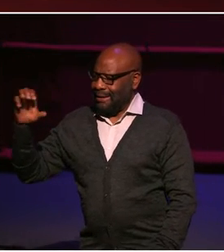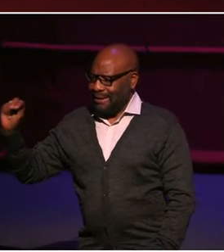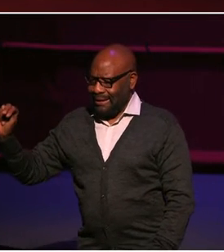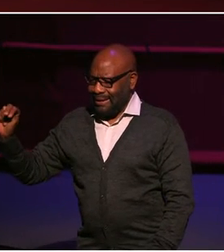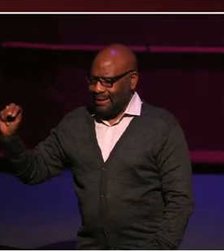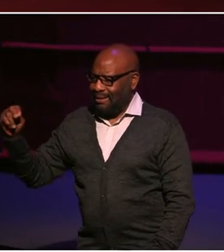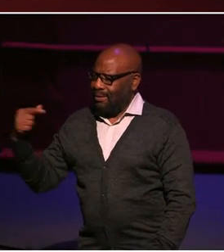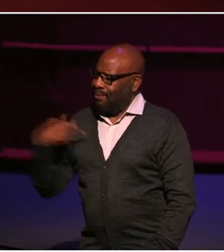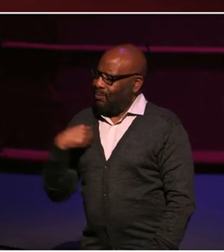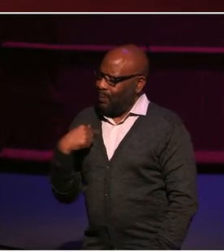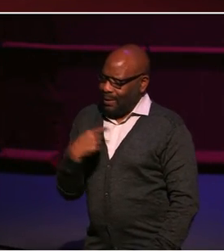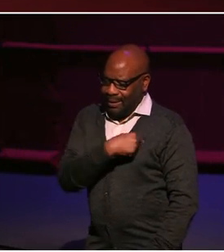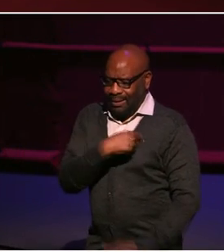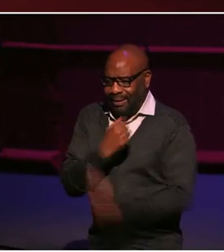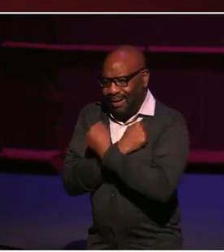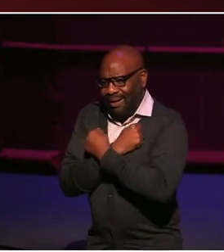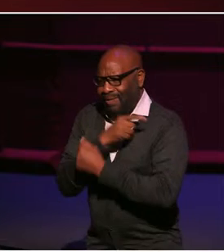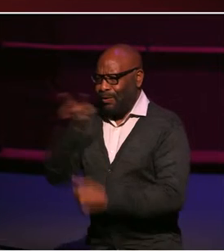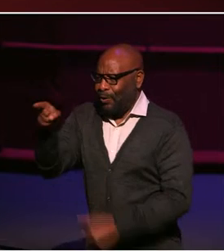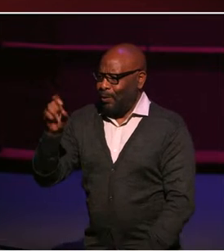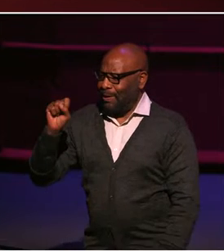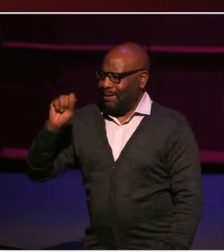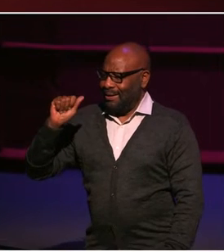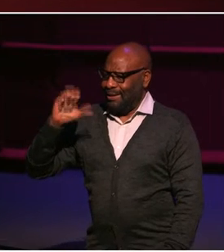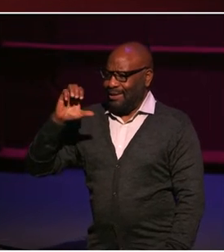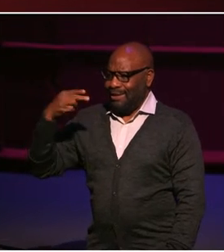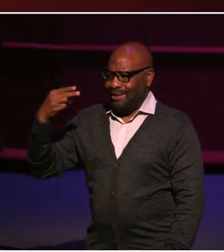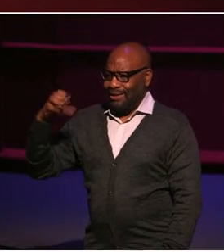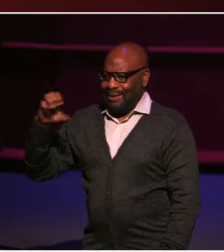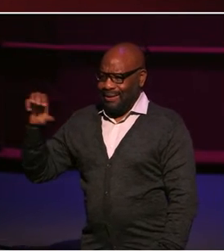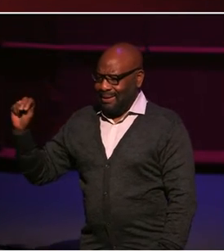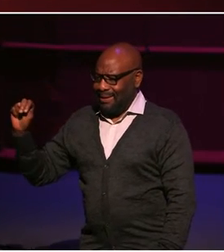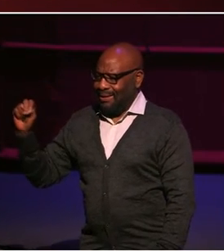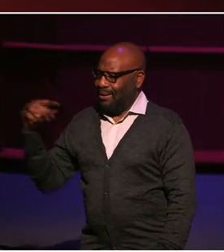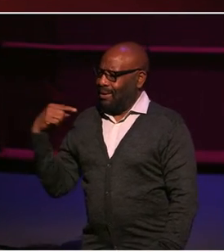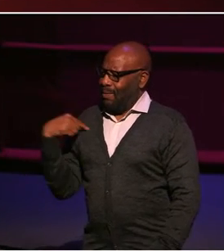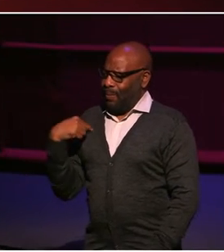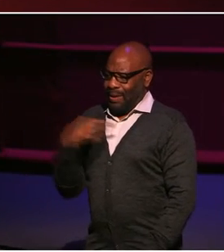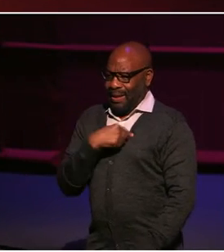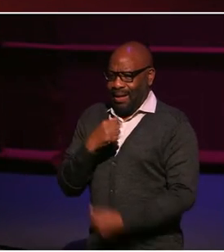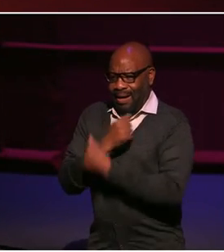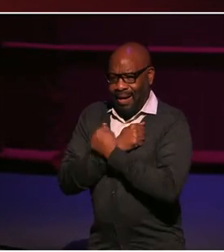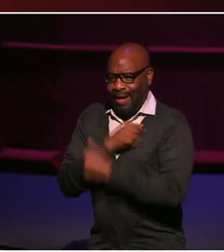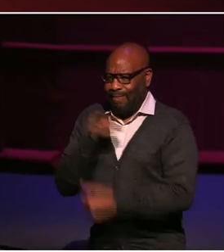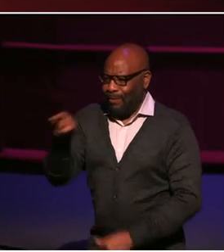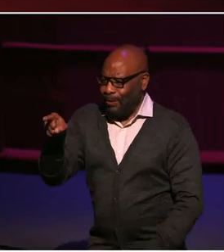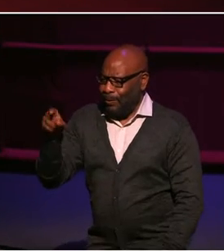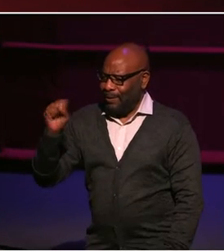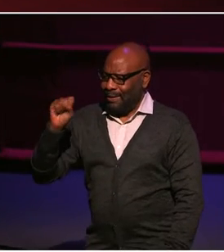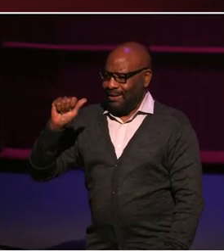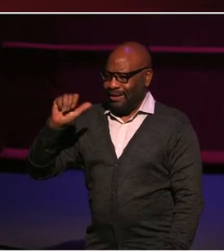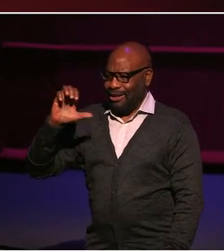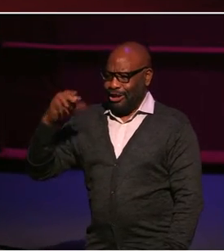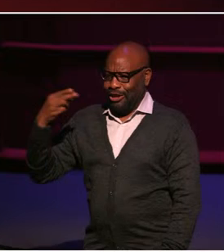you, Sacheen. Us hate your love, we love you, Sacheen.